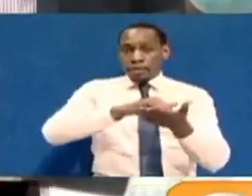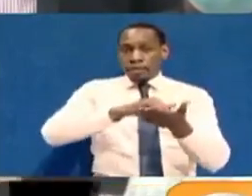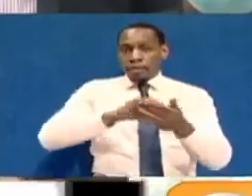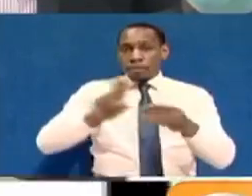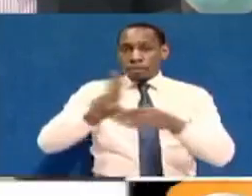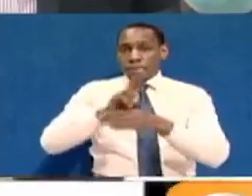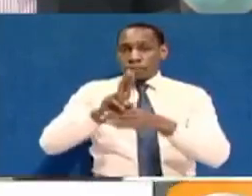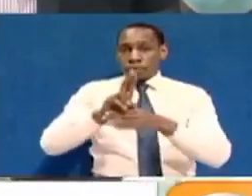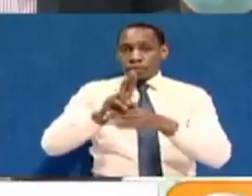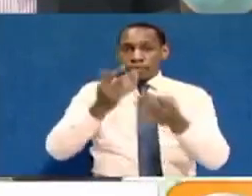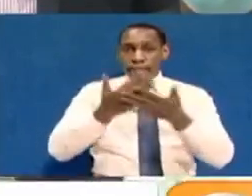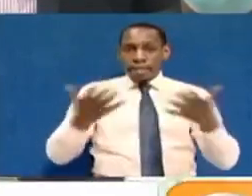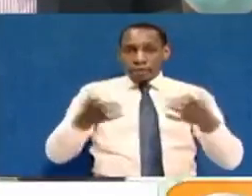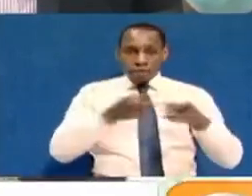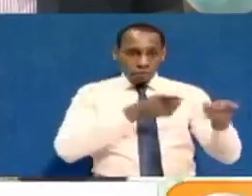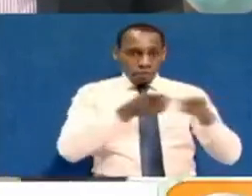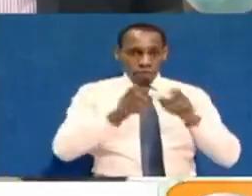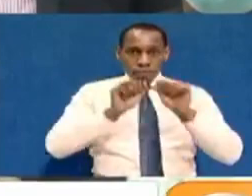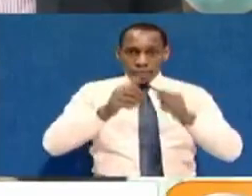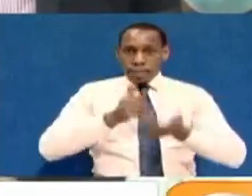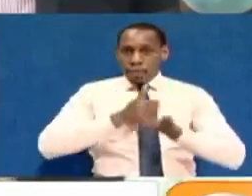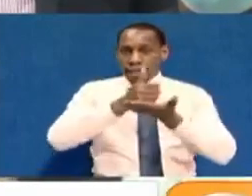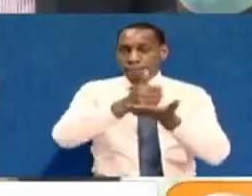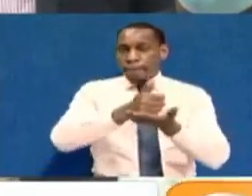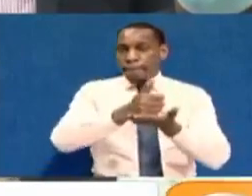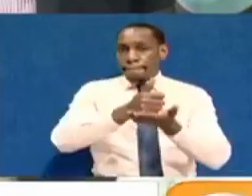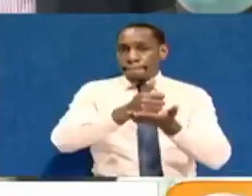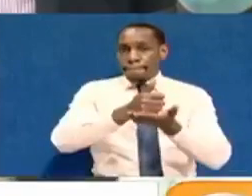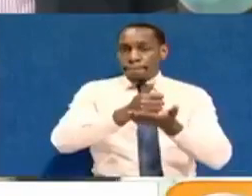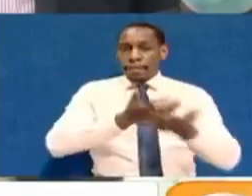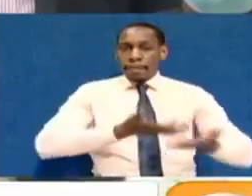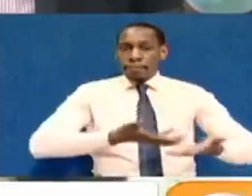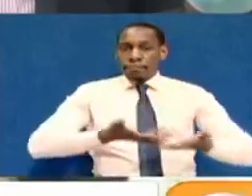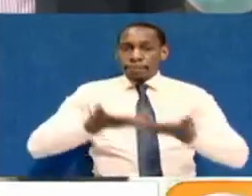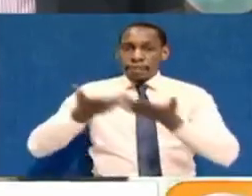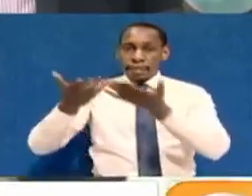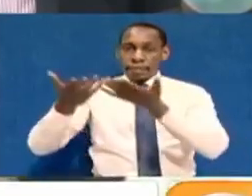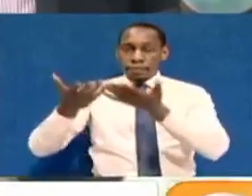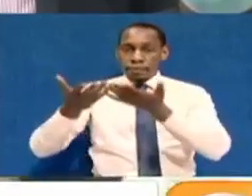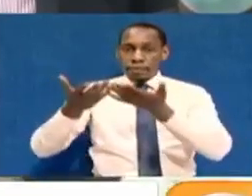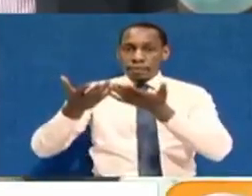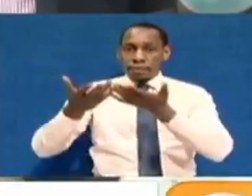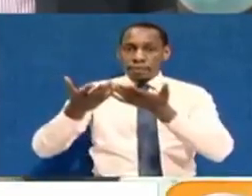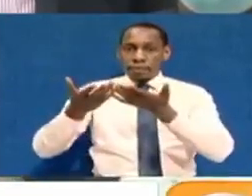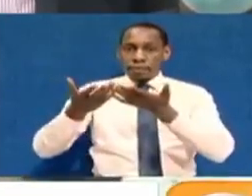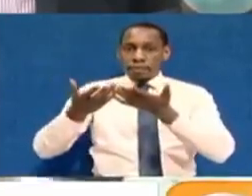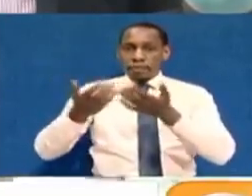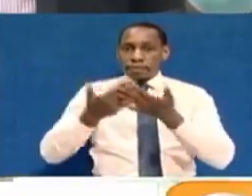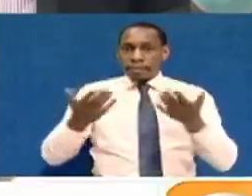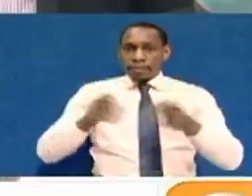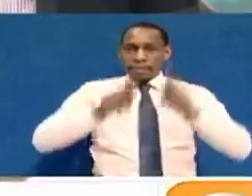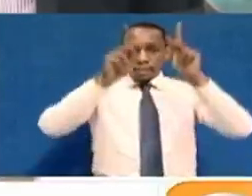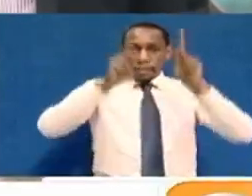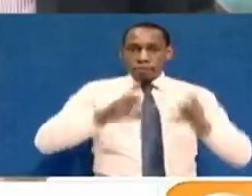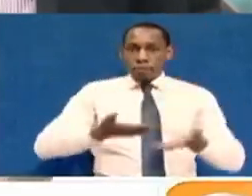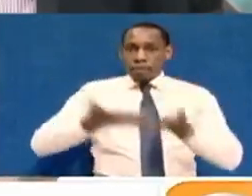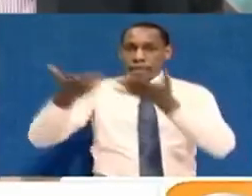cargo handling to facilitate the export of fresh produce from Kisumu to the rest of the